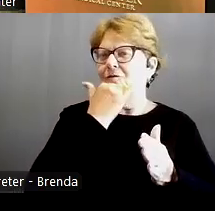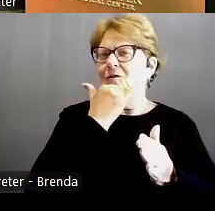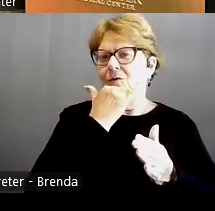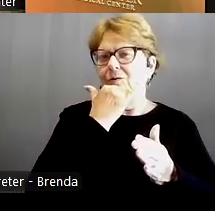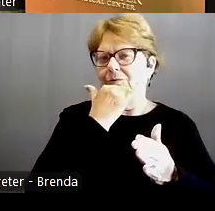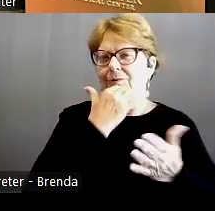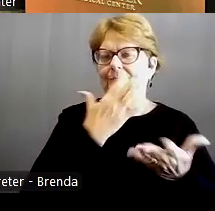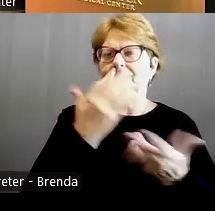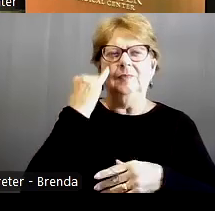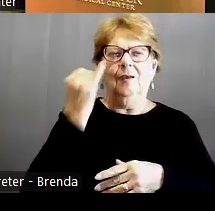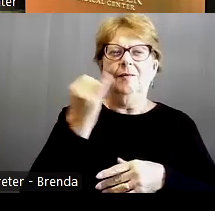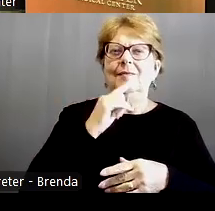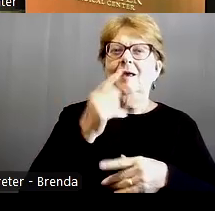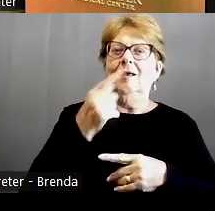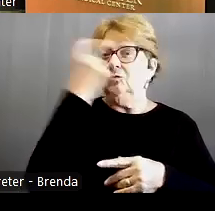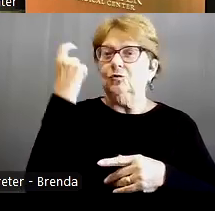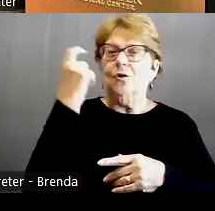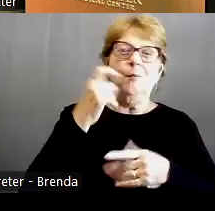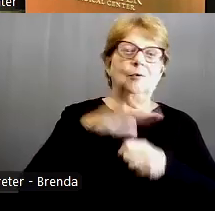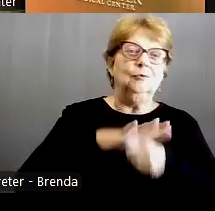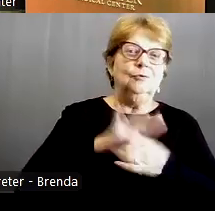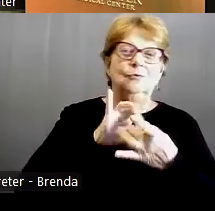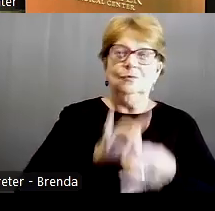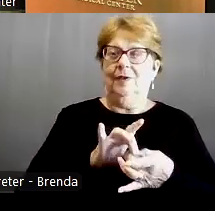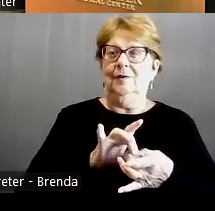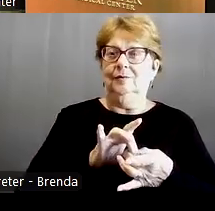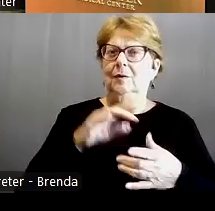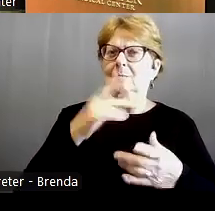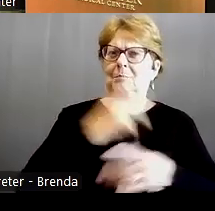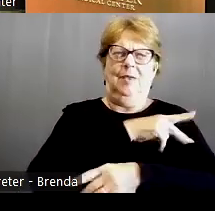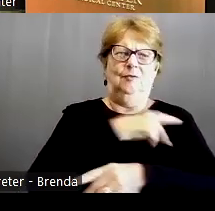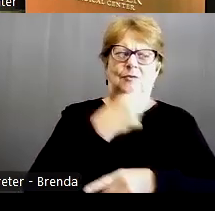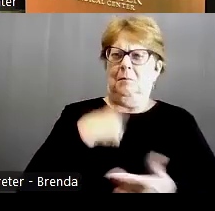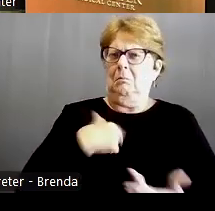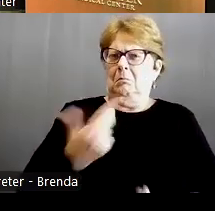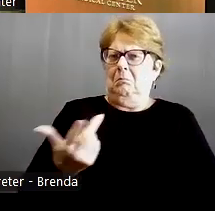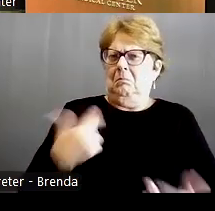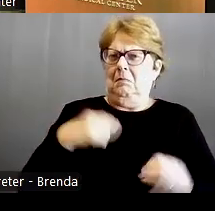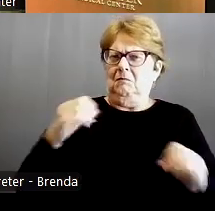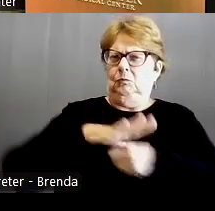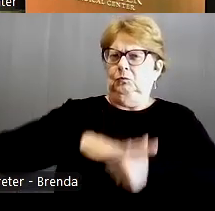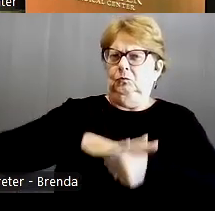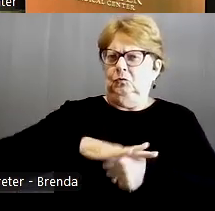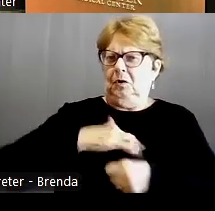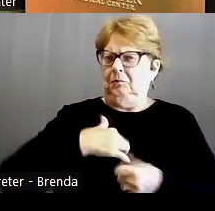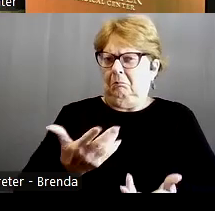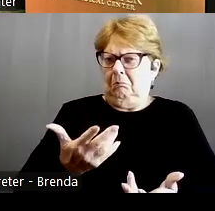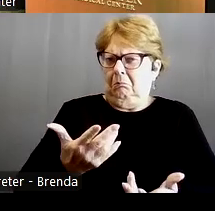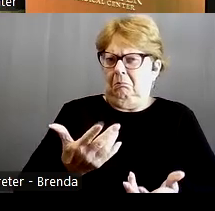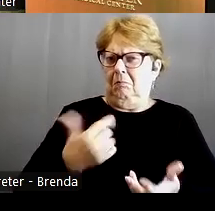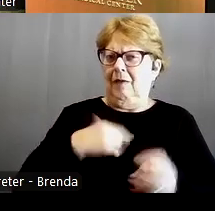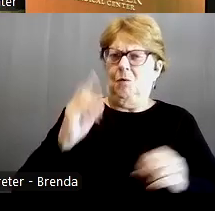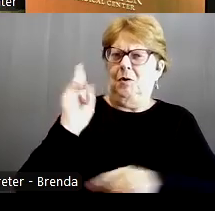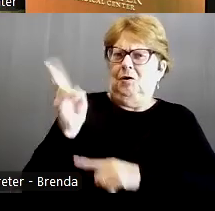that it's trauma or stress-related has been met with patients saying, "But I'm not under any stress," or don't have a history of trauma,